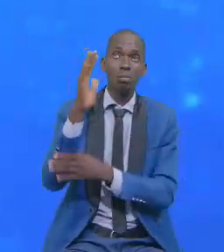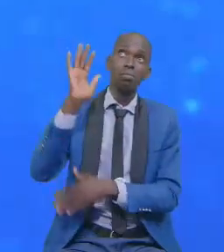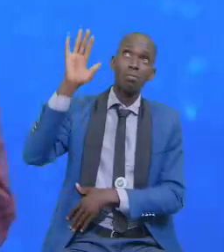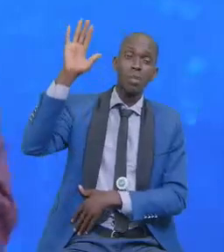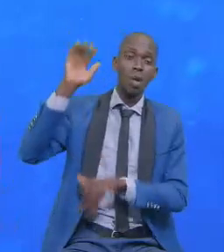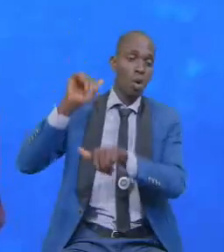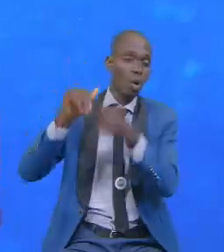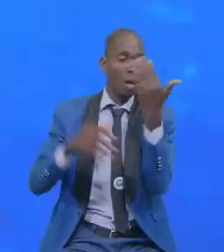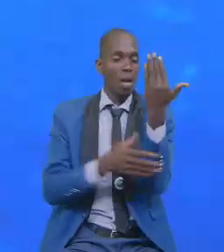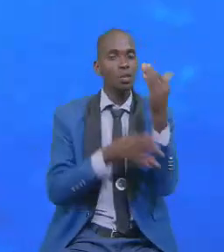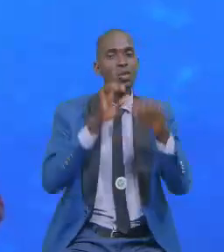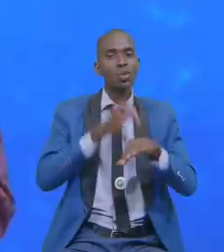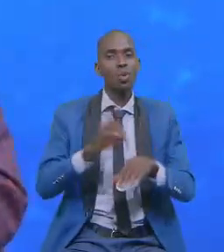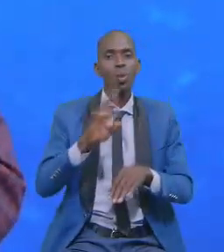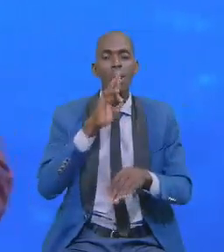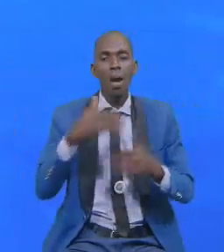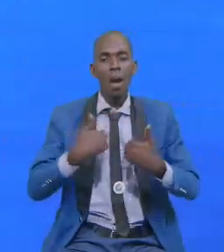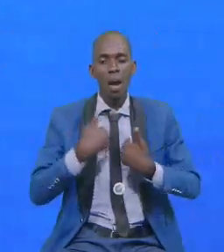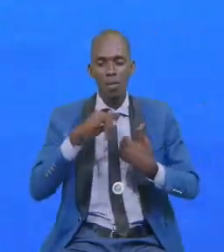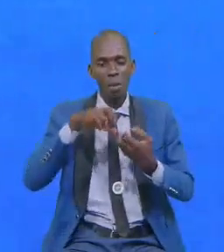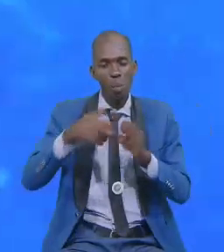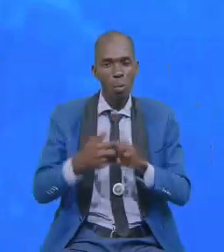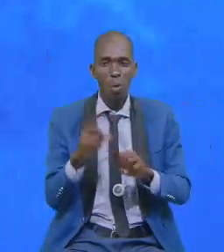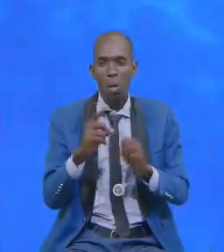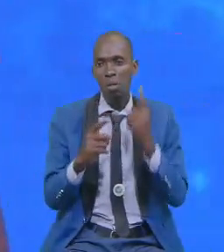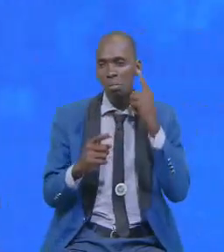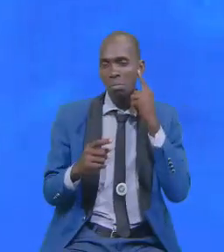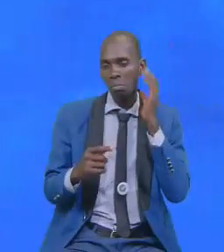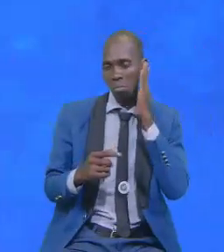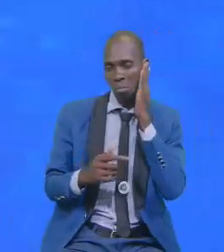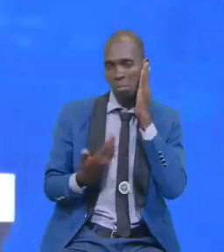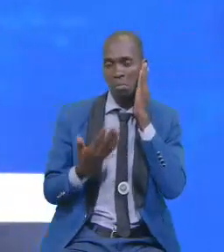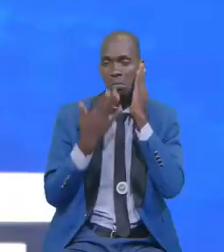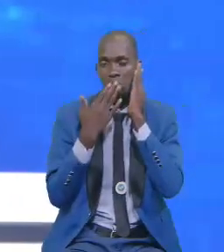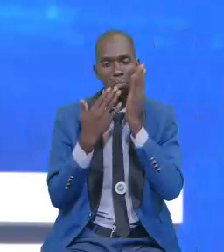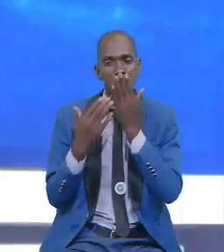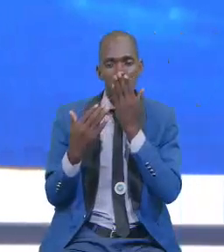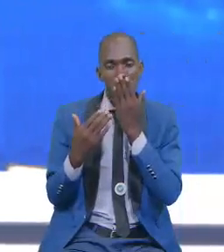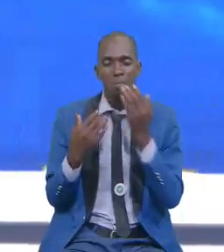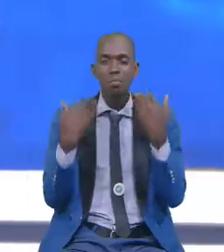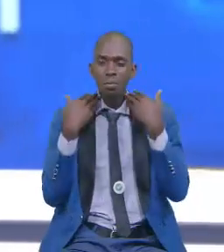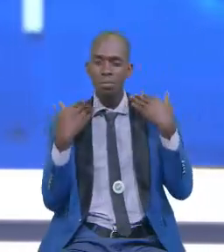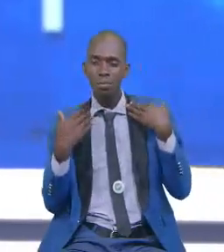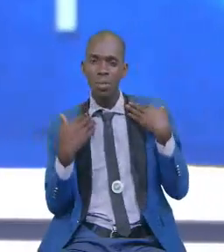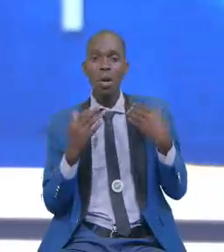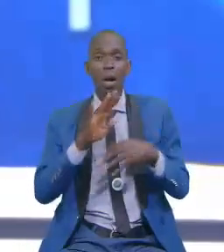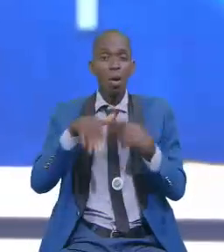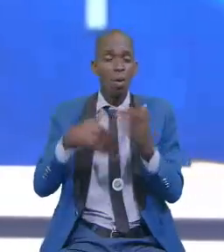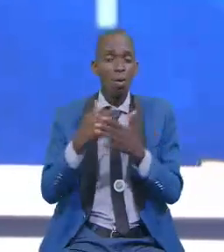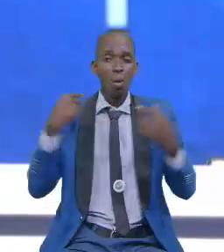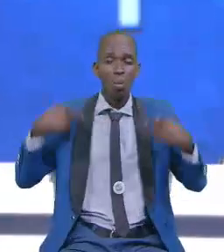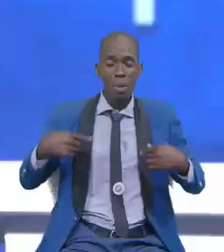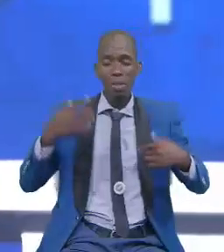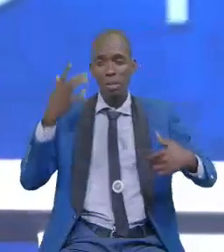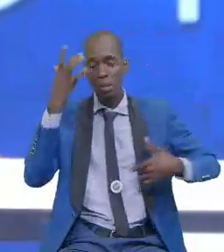have the challenge. And all those sicknesses, diseases, infirmities, they are laid